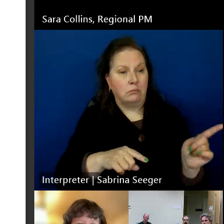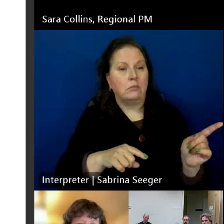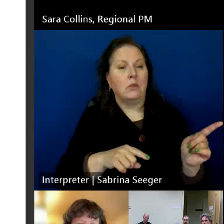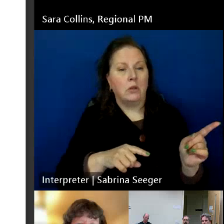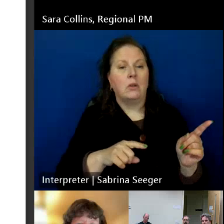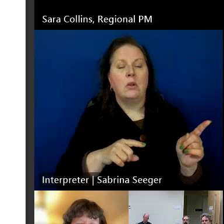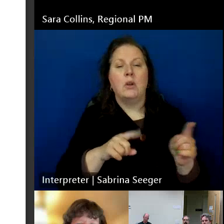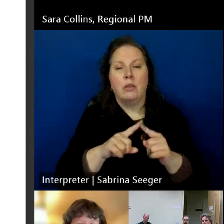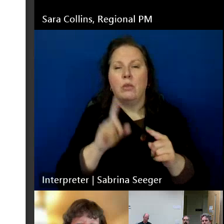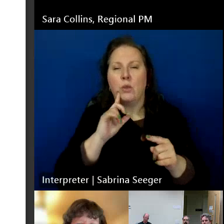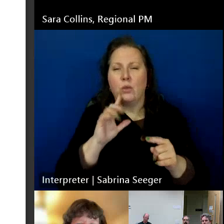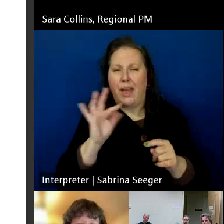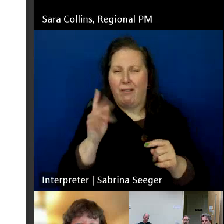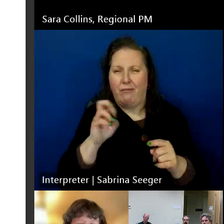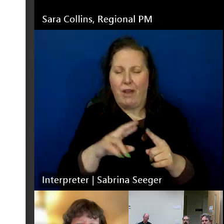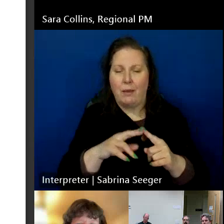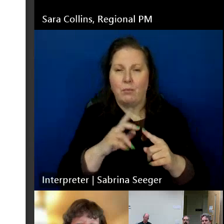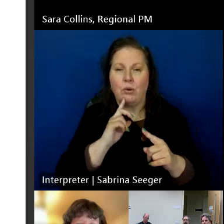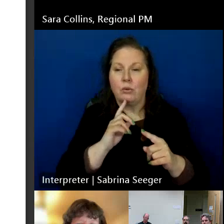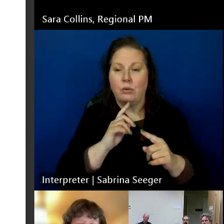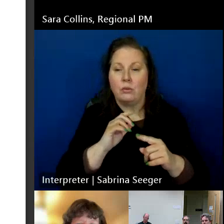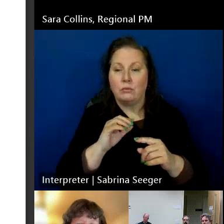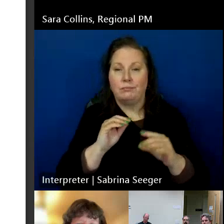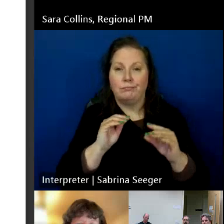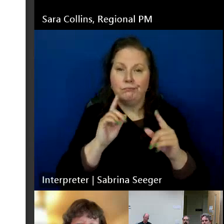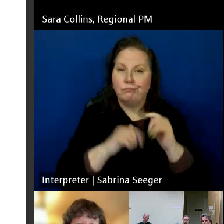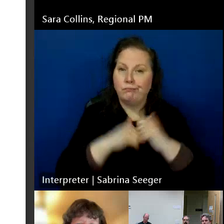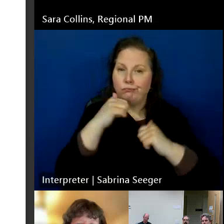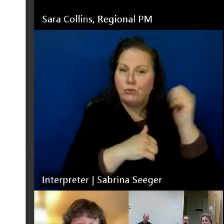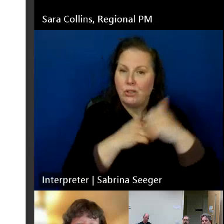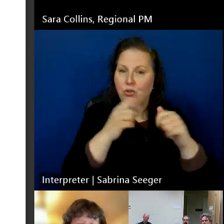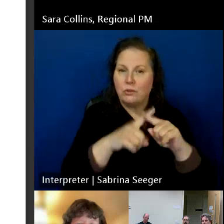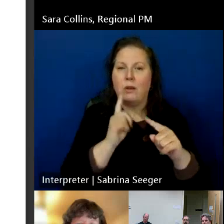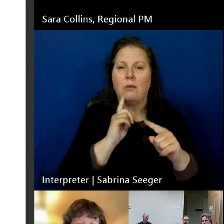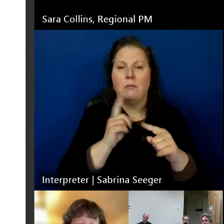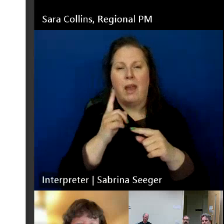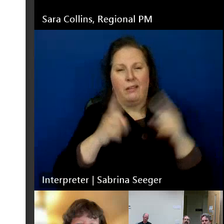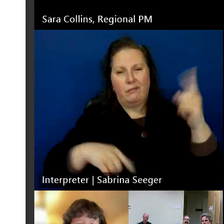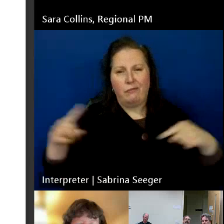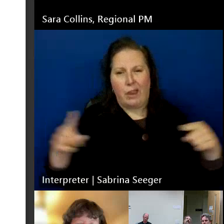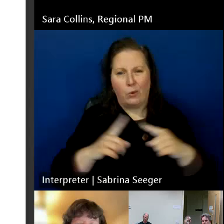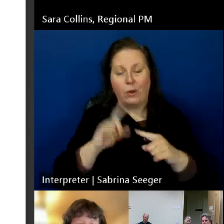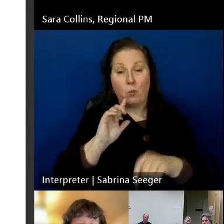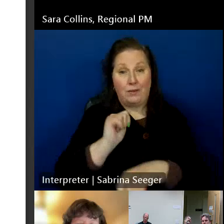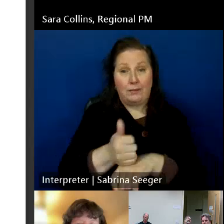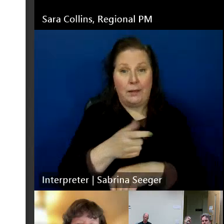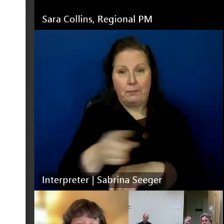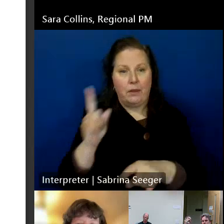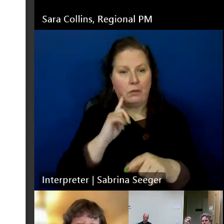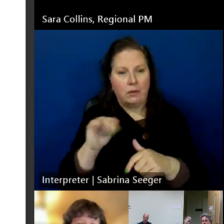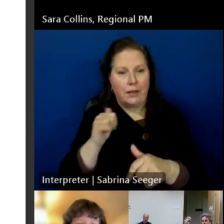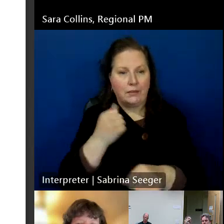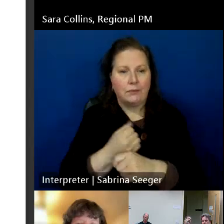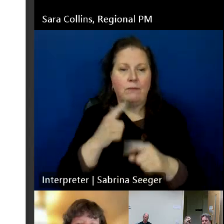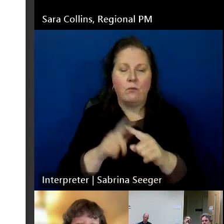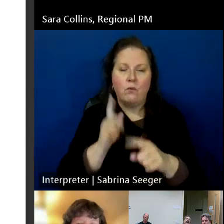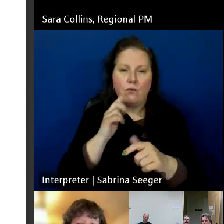fiber infrastructure's owners may need to bury portions of the network in the next 10 to 15 years as part of utility hardening